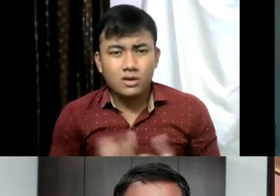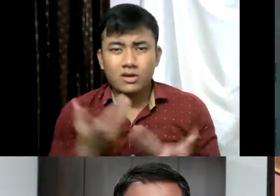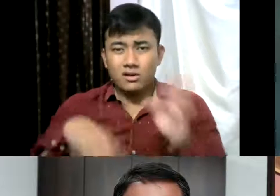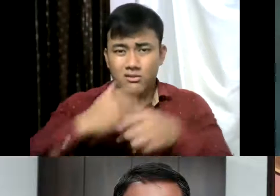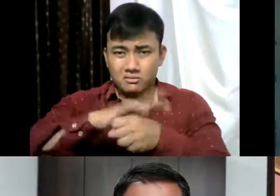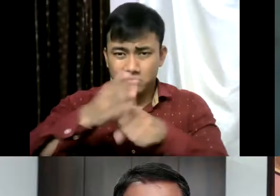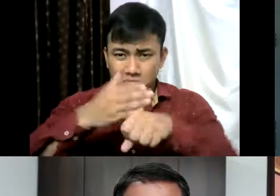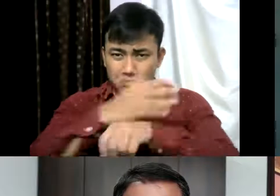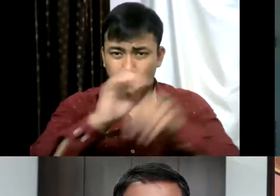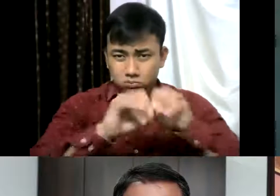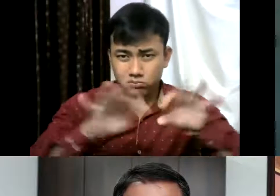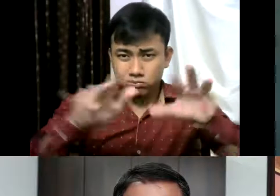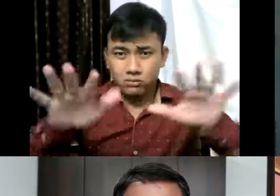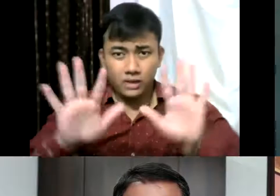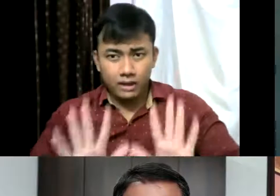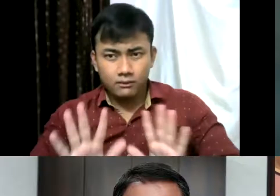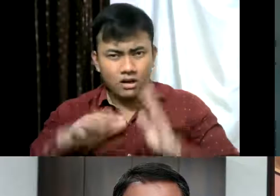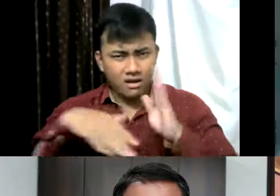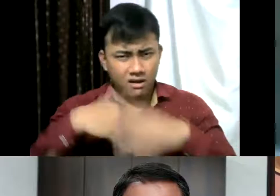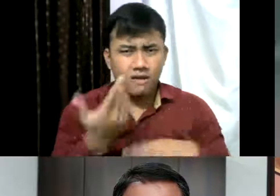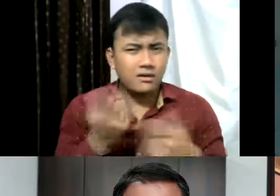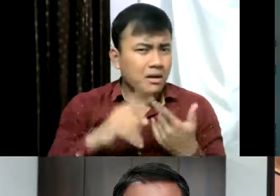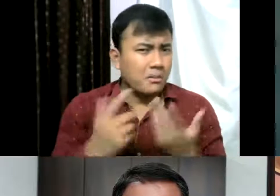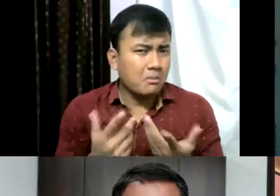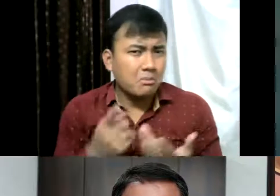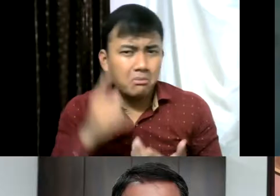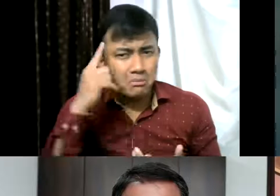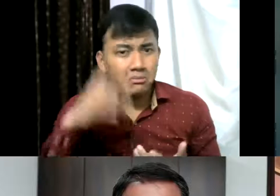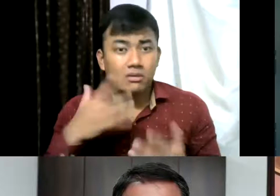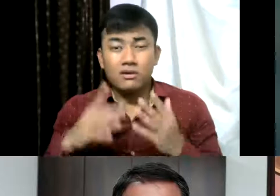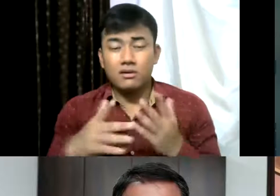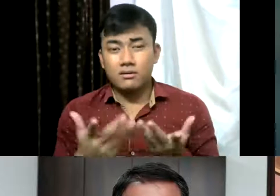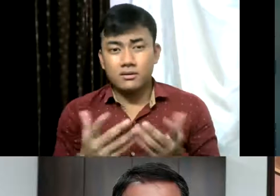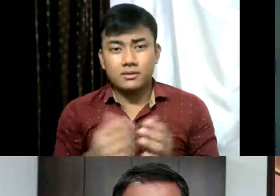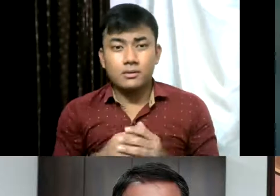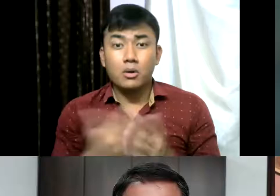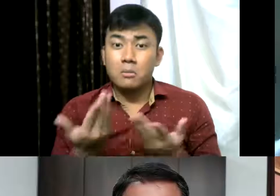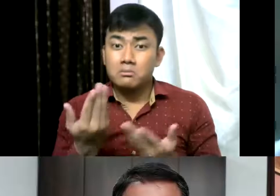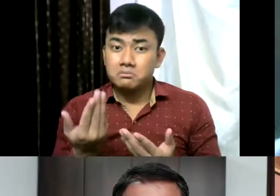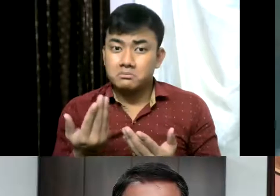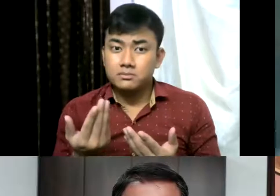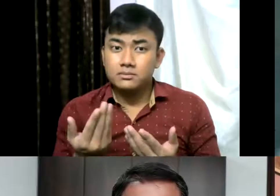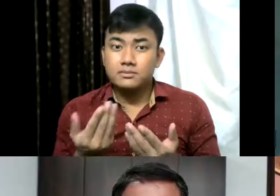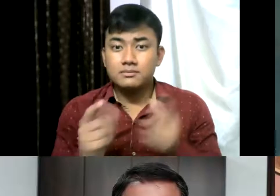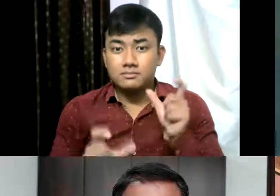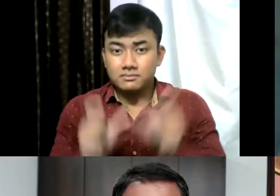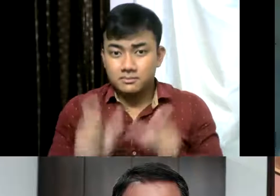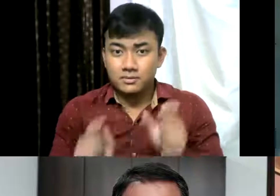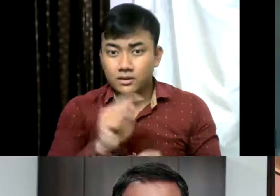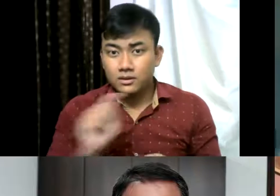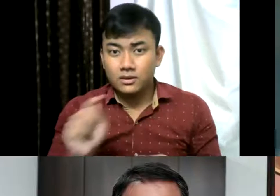has it been more emphasized because of the conversations around vaccine and pandemic and who is, you know, clean and